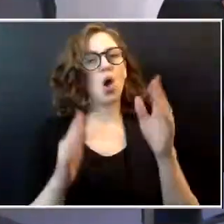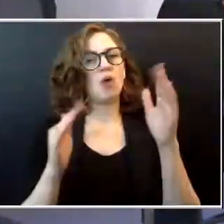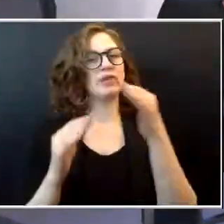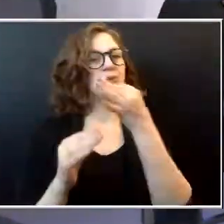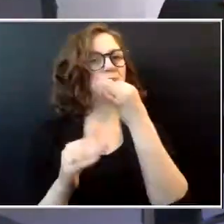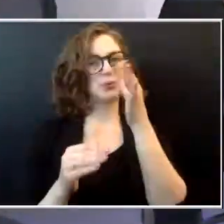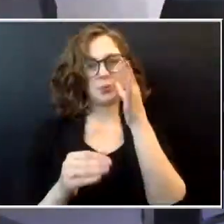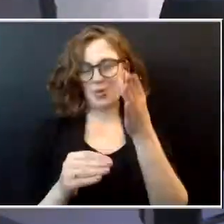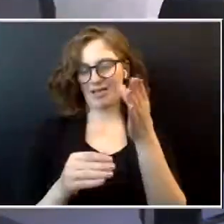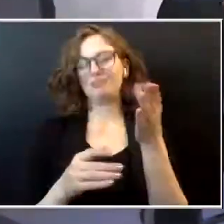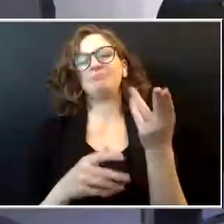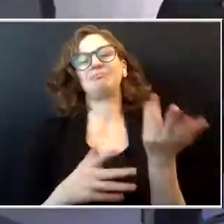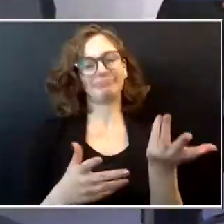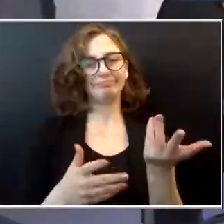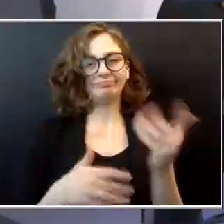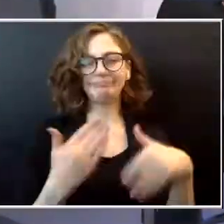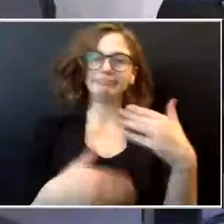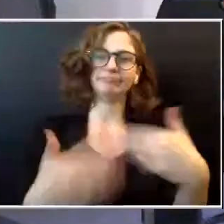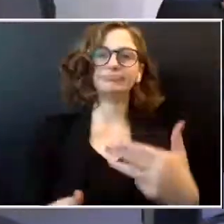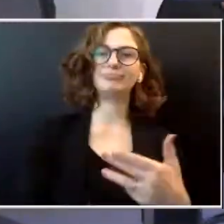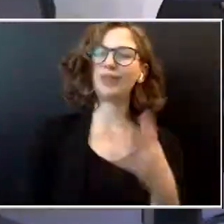RT concept start?